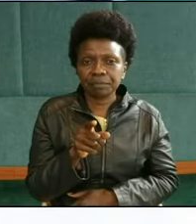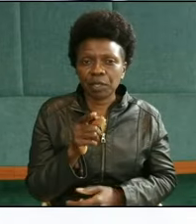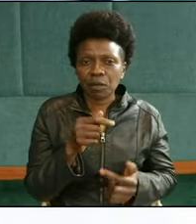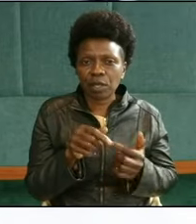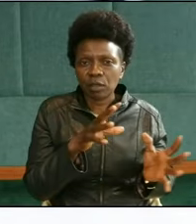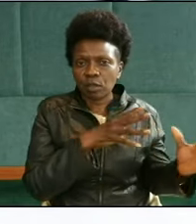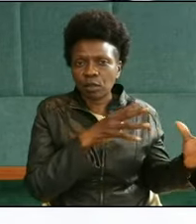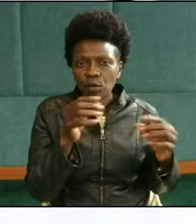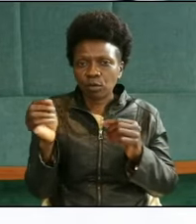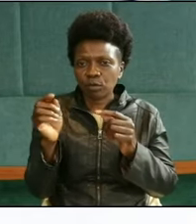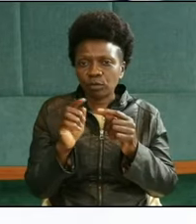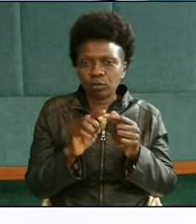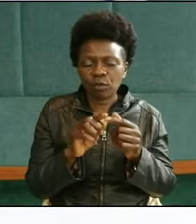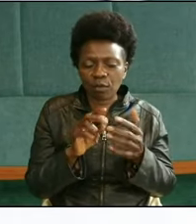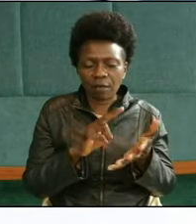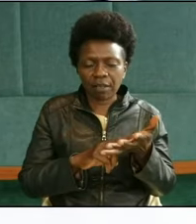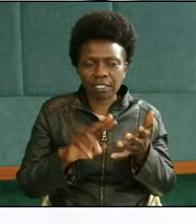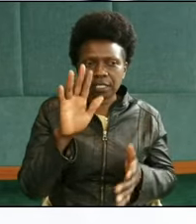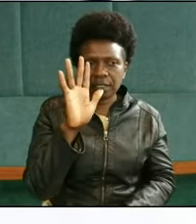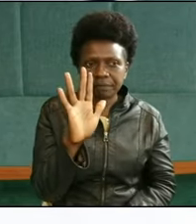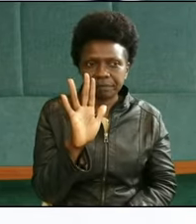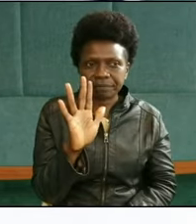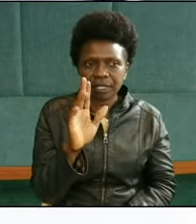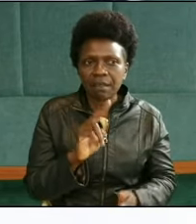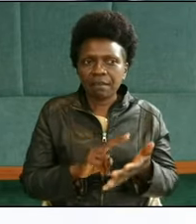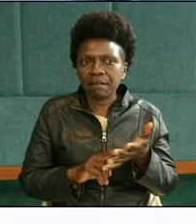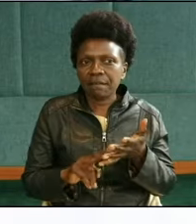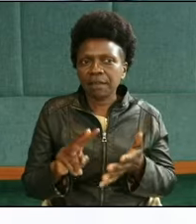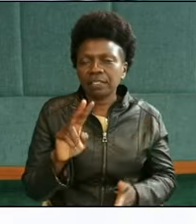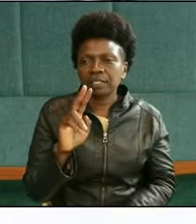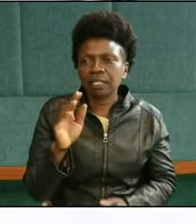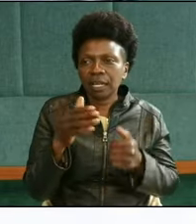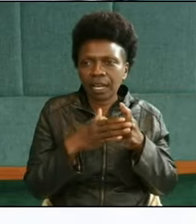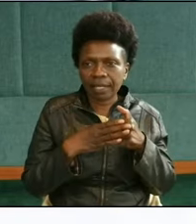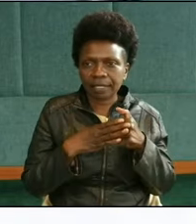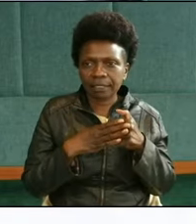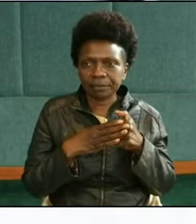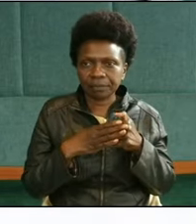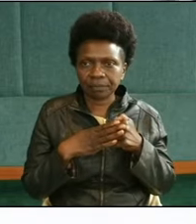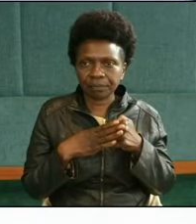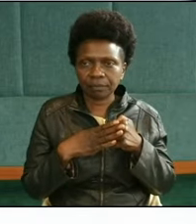when you go to verse chapter 5, verse 9,